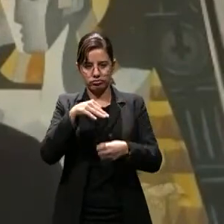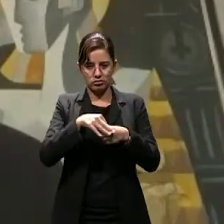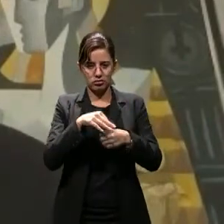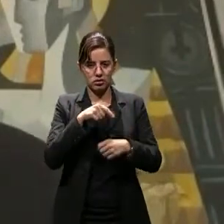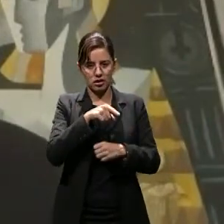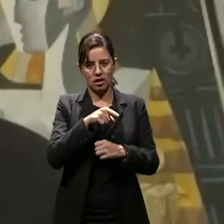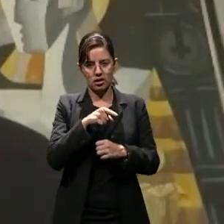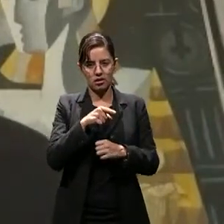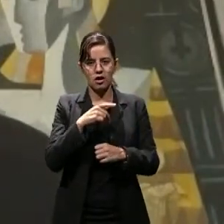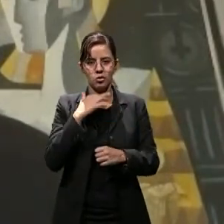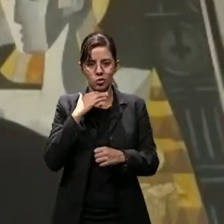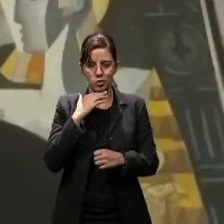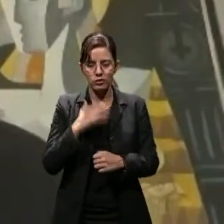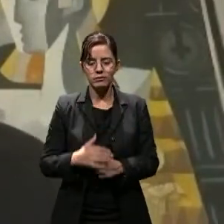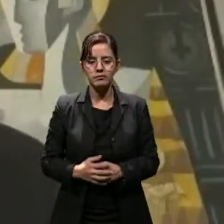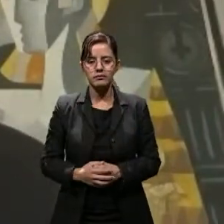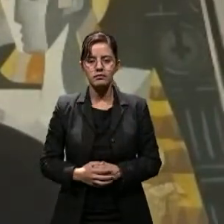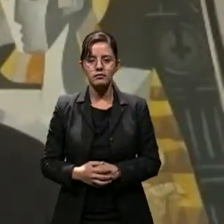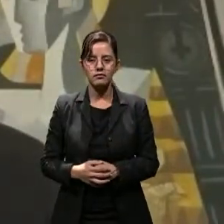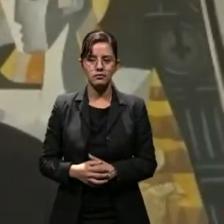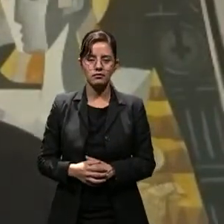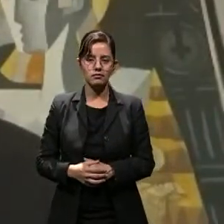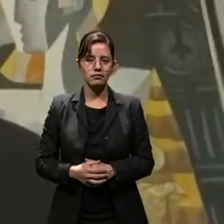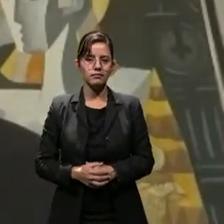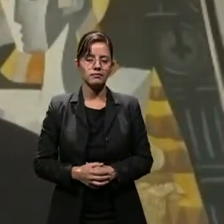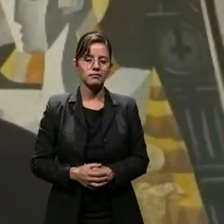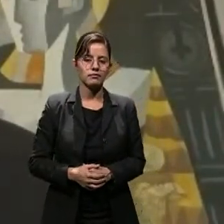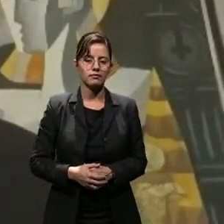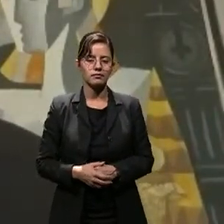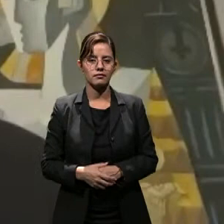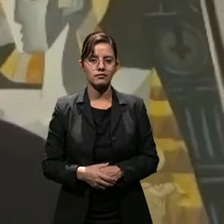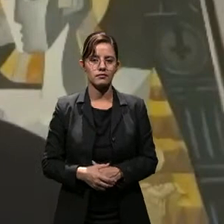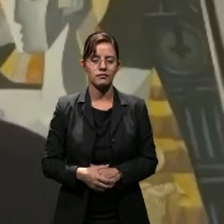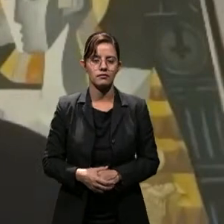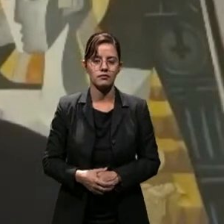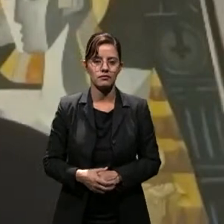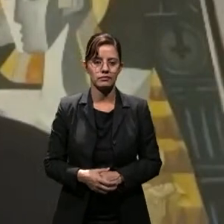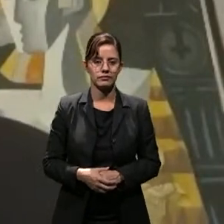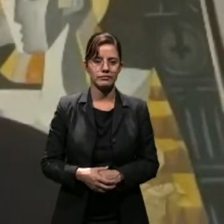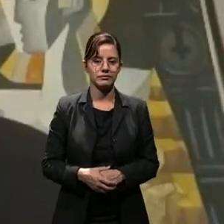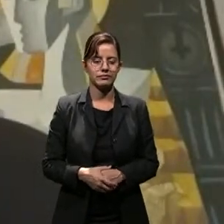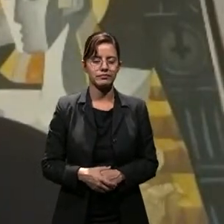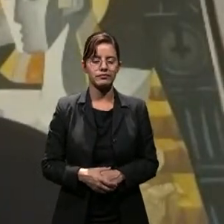that has an effect on this narrative and that has to do with these behaviors